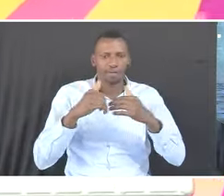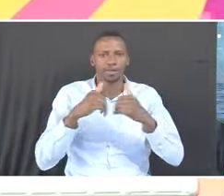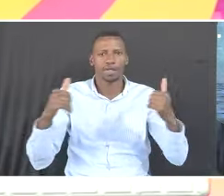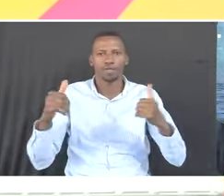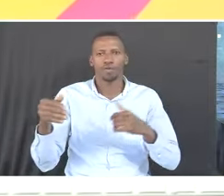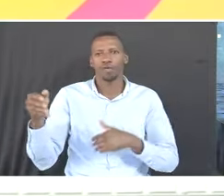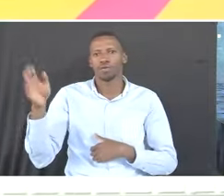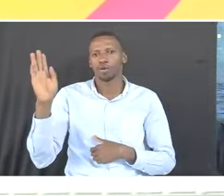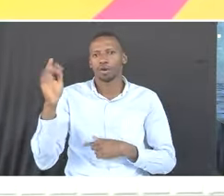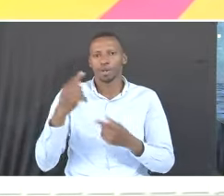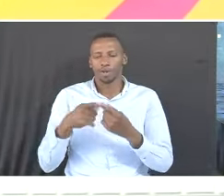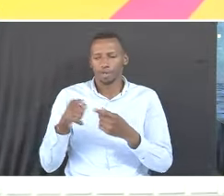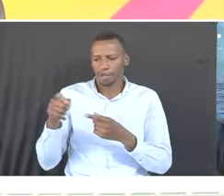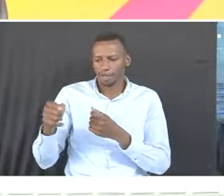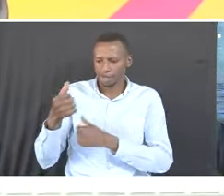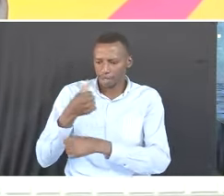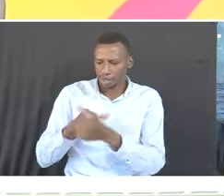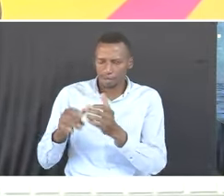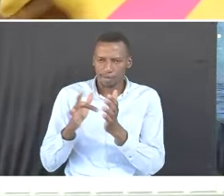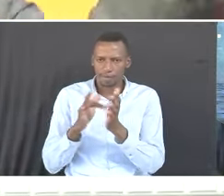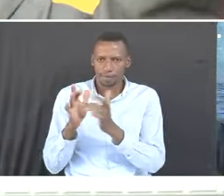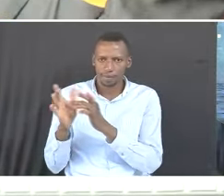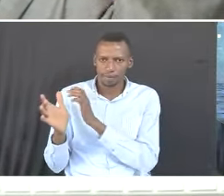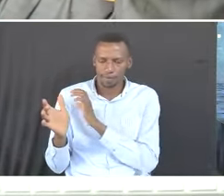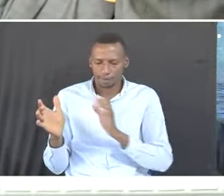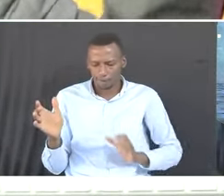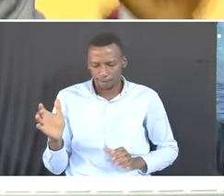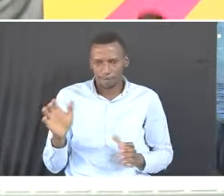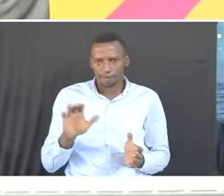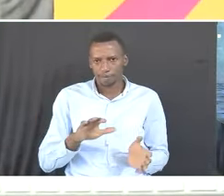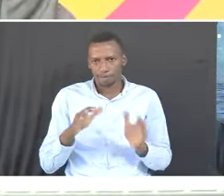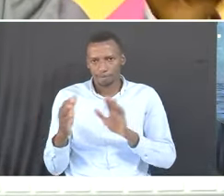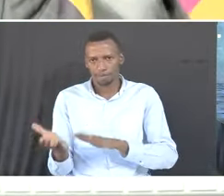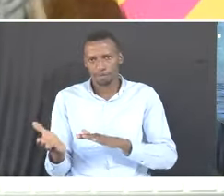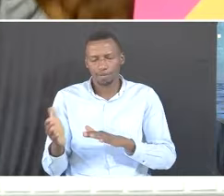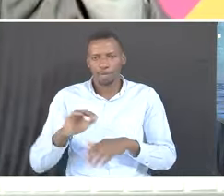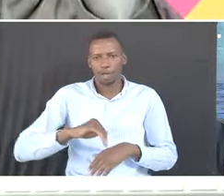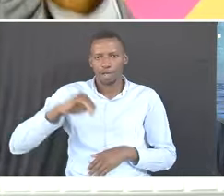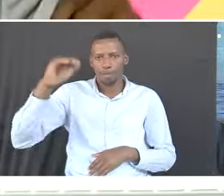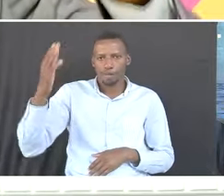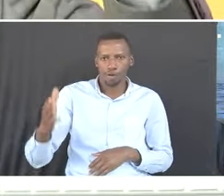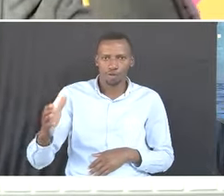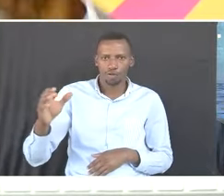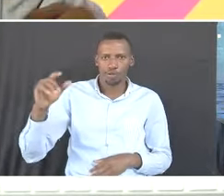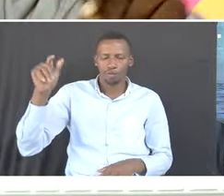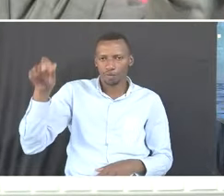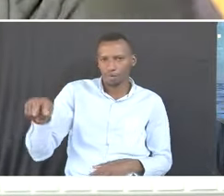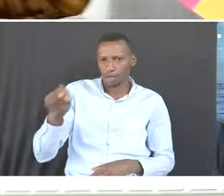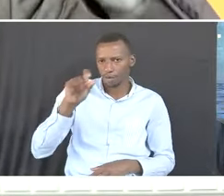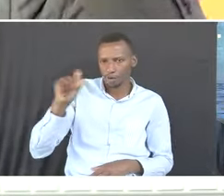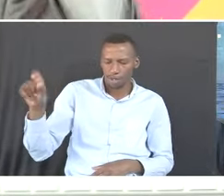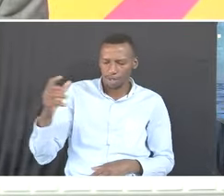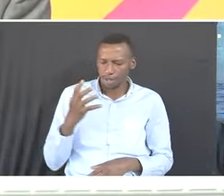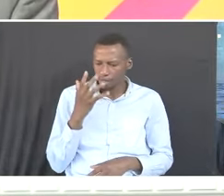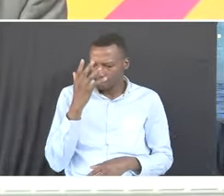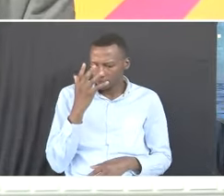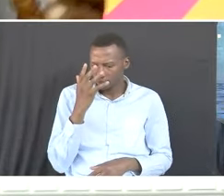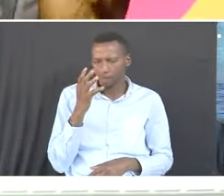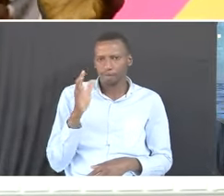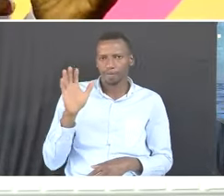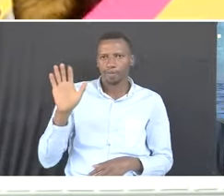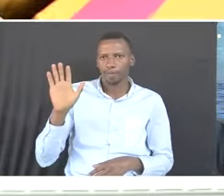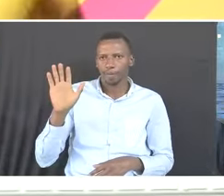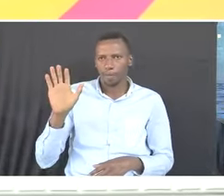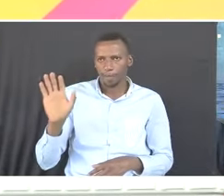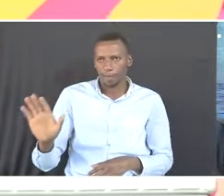that act of Jesus Christ dying on Mount Calvary, shedding his holy and innocent blood,